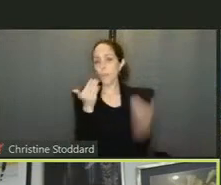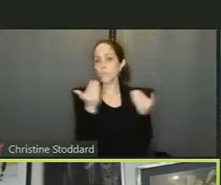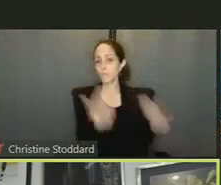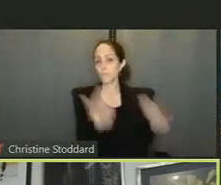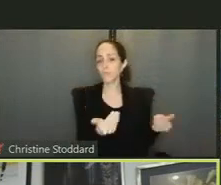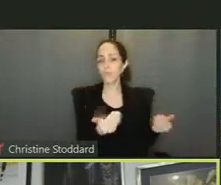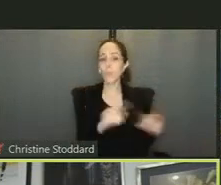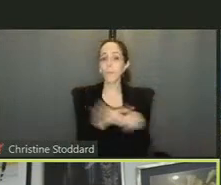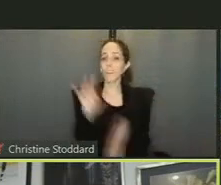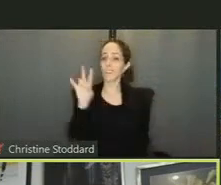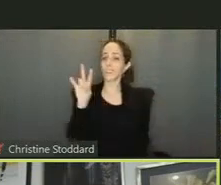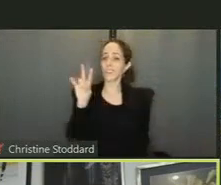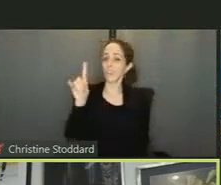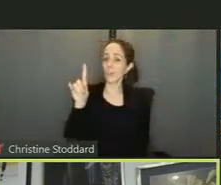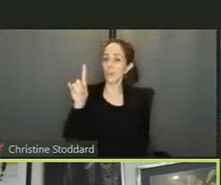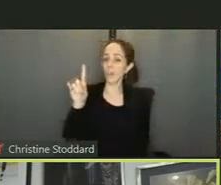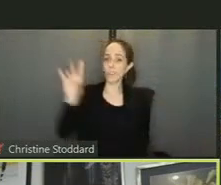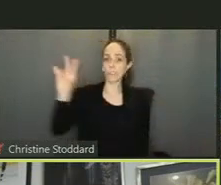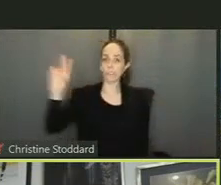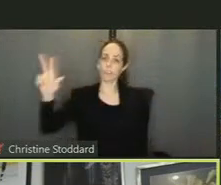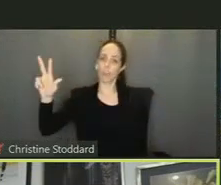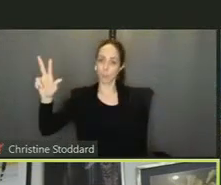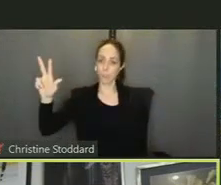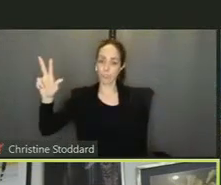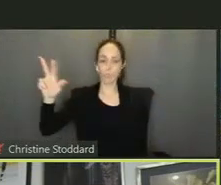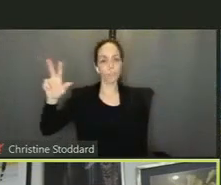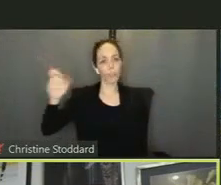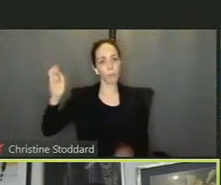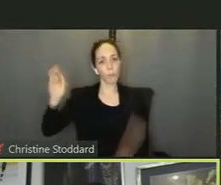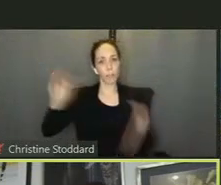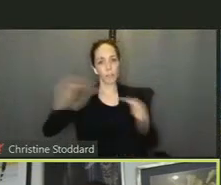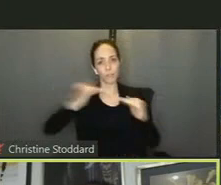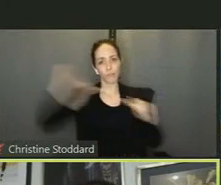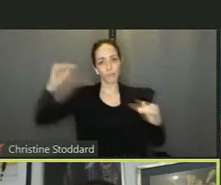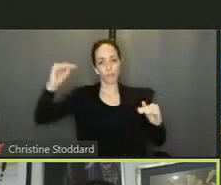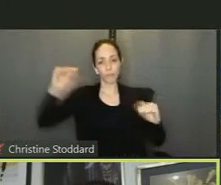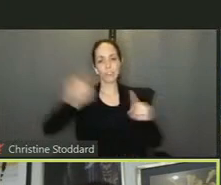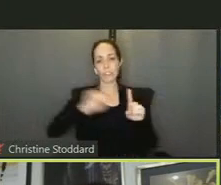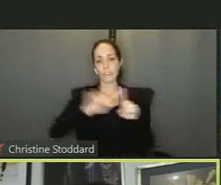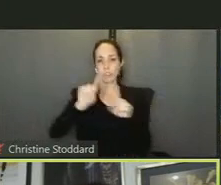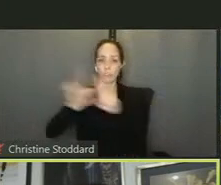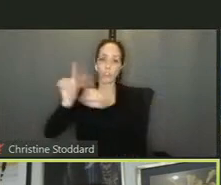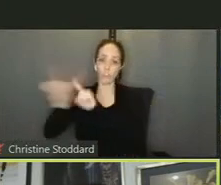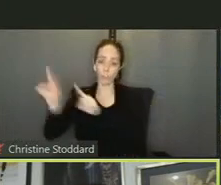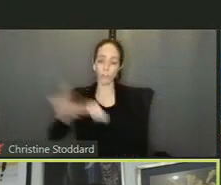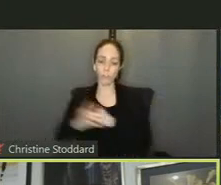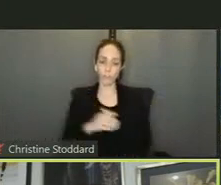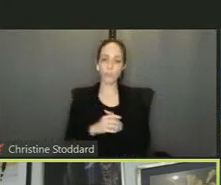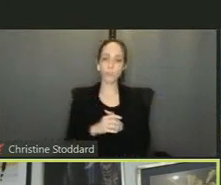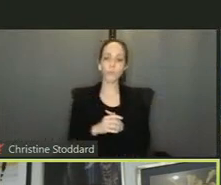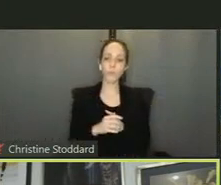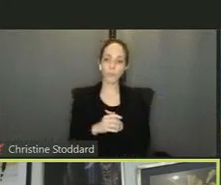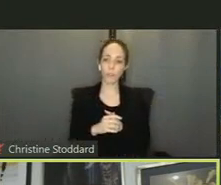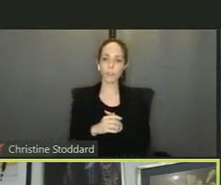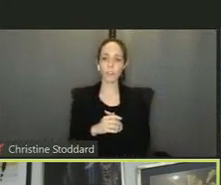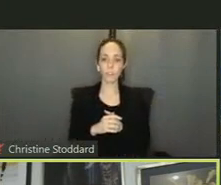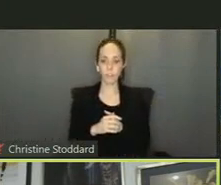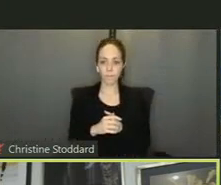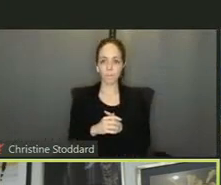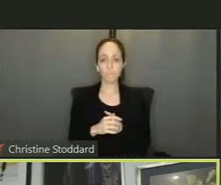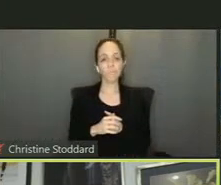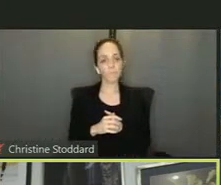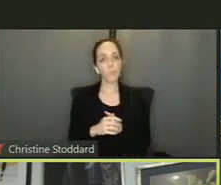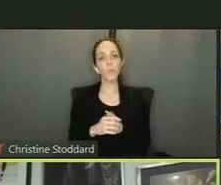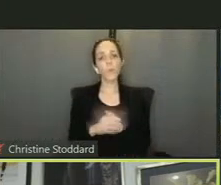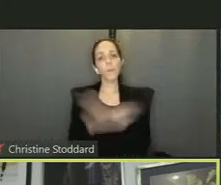to 71 and 73% respectively for Hispanic and white respondents. So definitely, I think as the